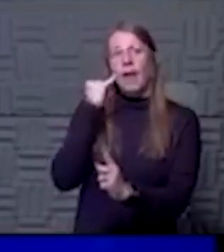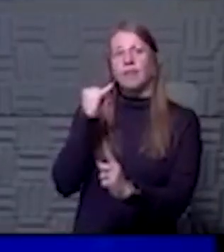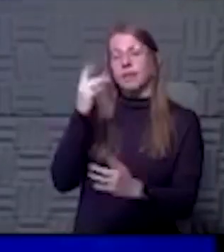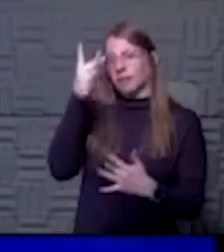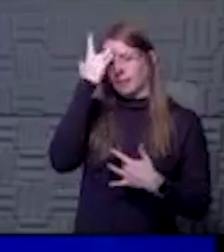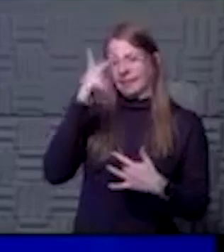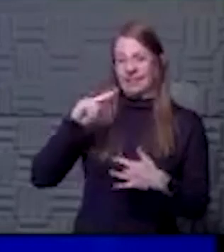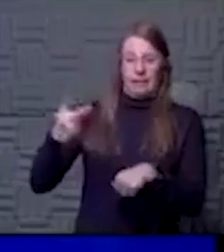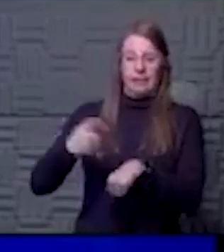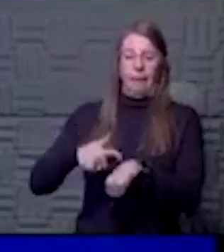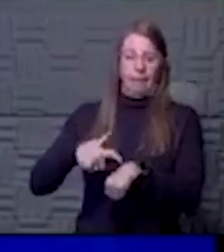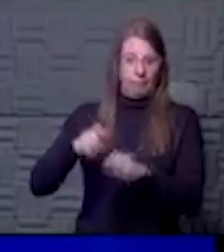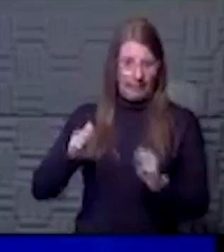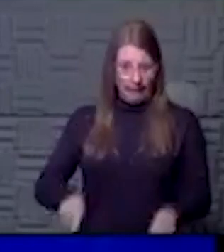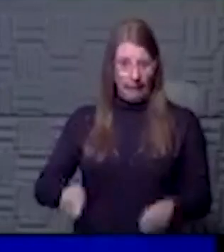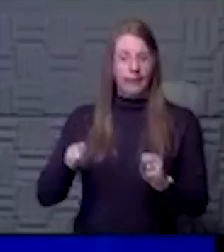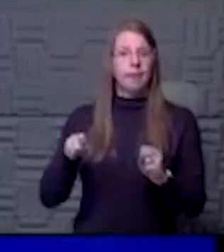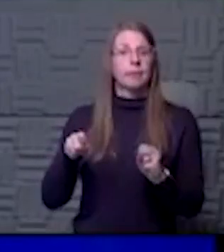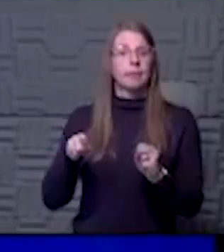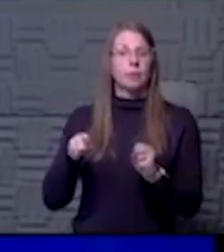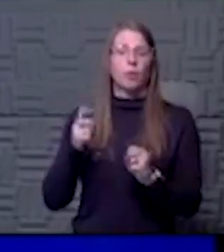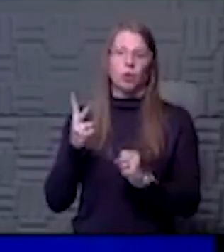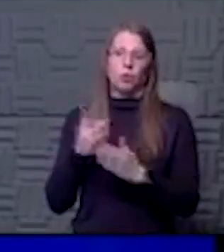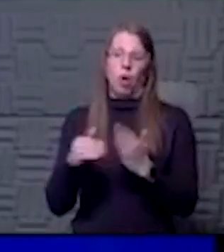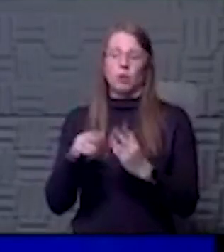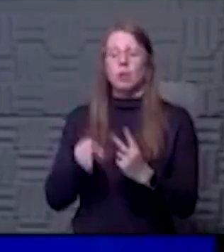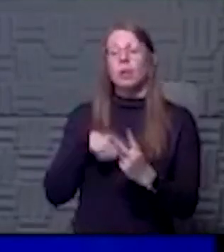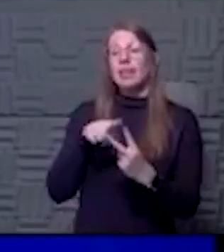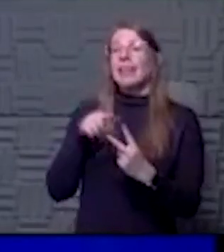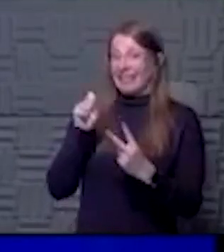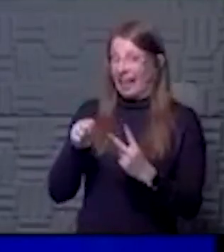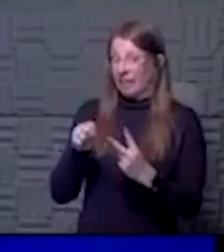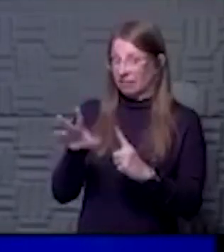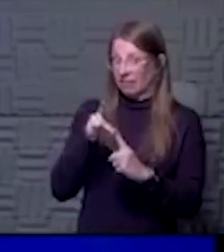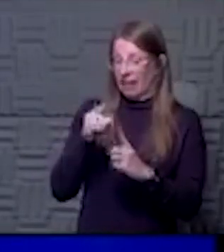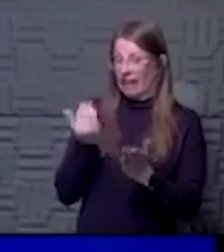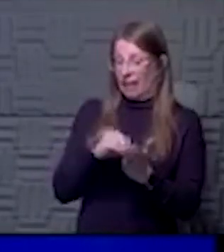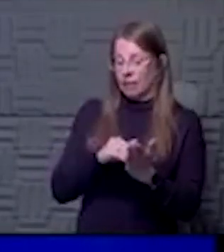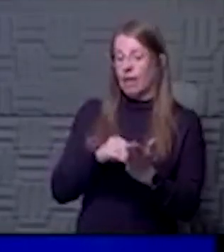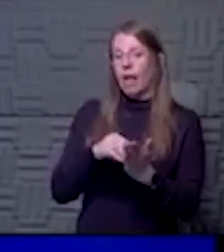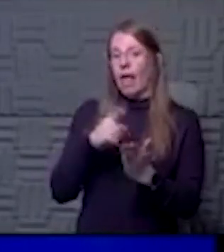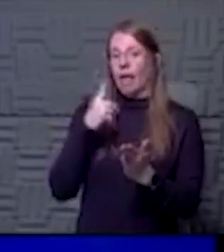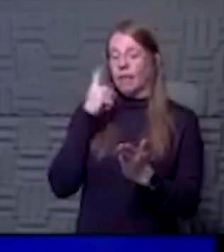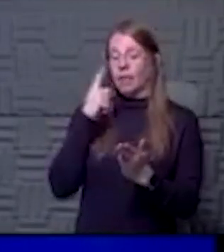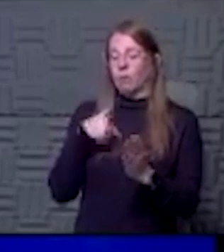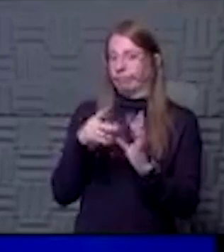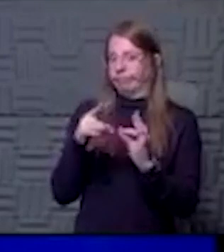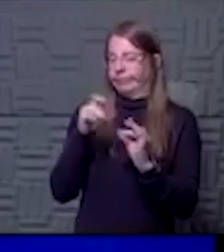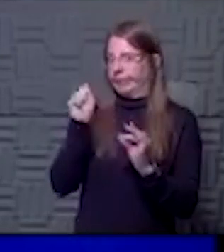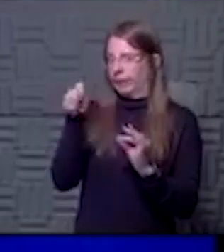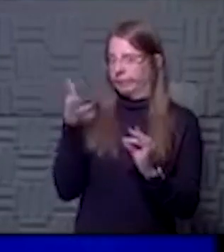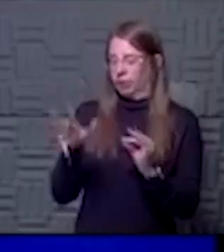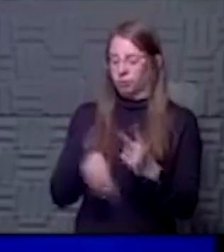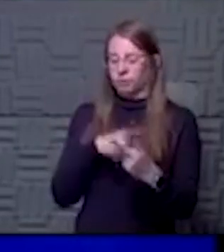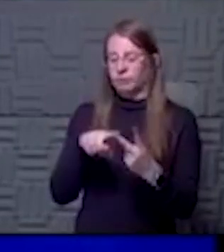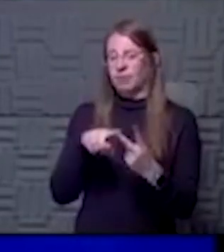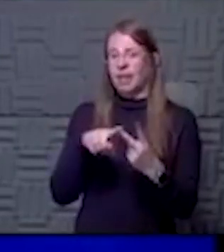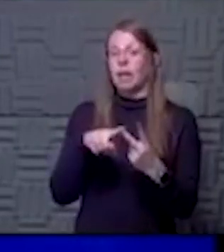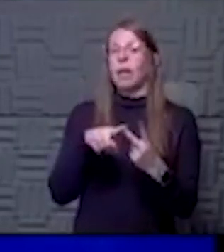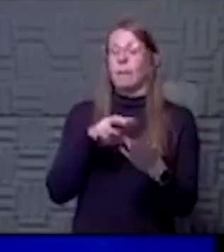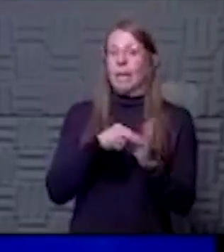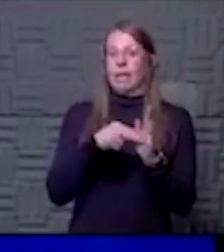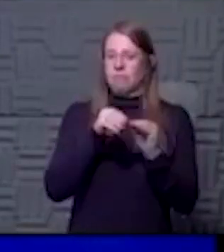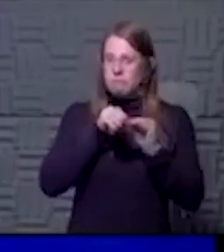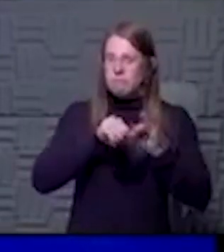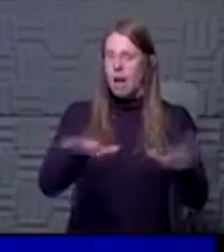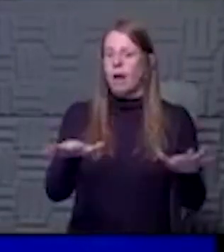a second time. It's two-parter. Like, can you get it again? And I think we've said yes. Yes. Are you as contagious? But the other thing is